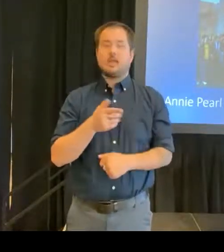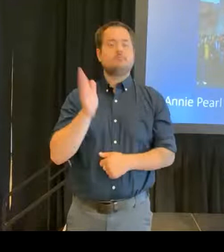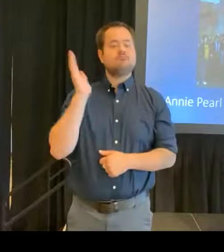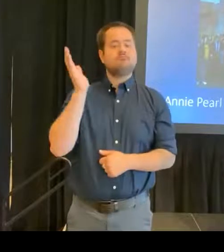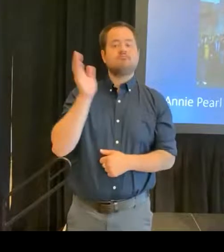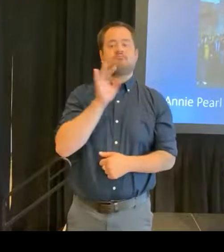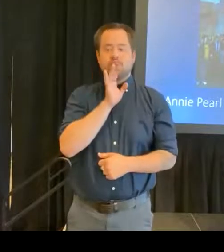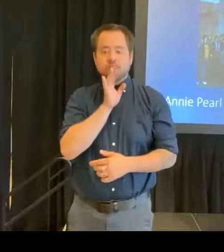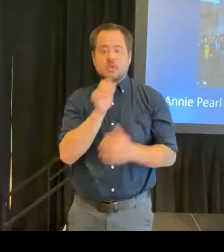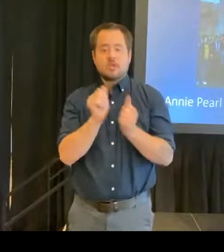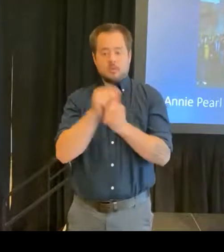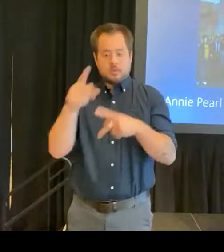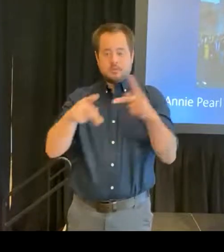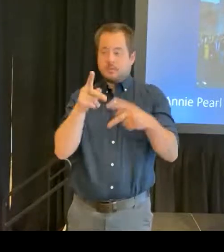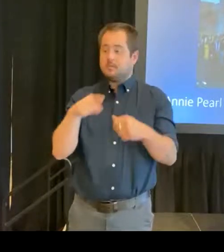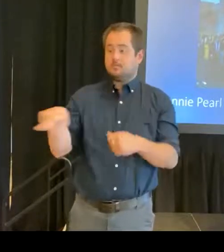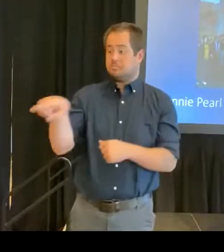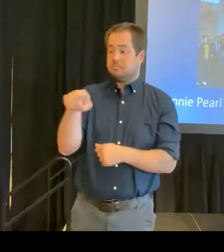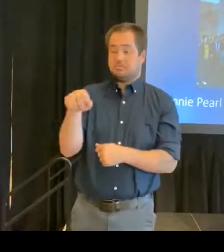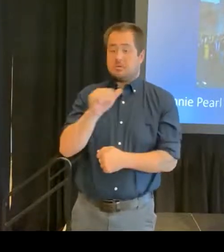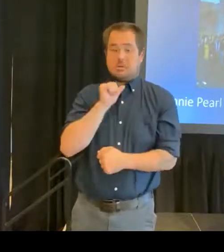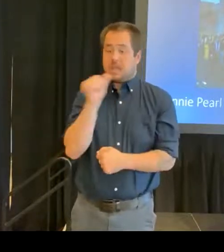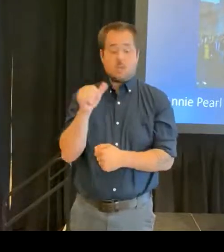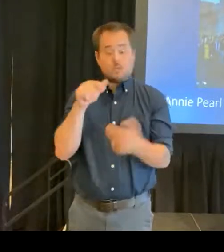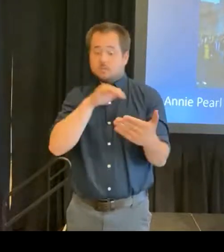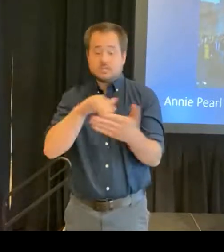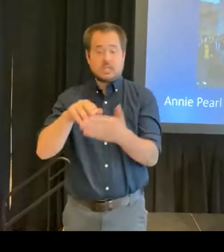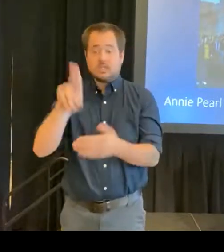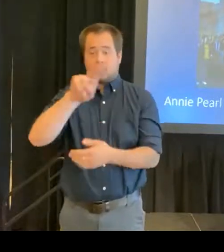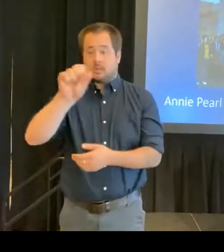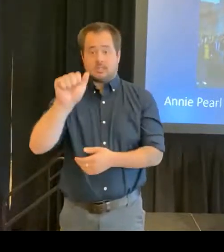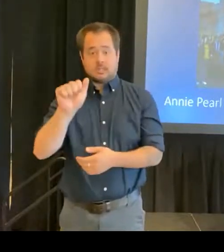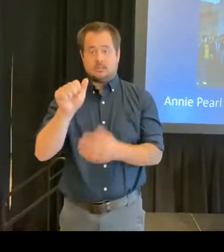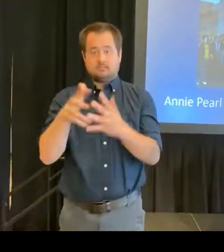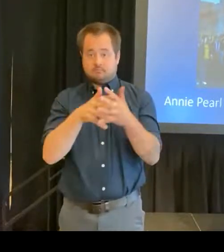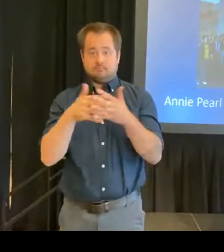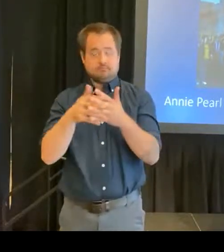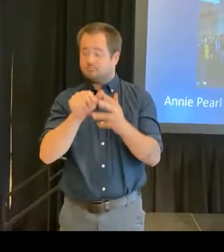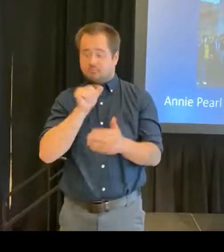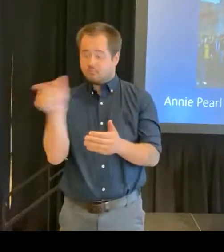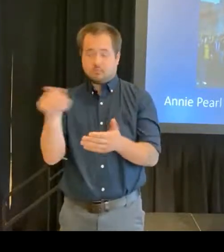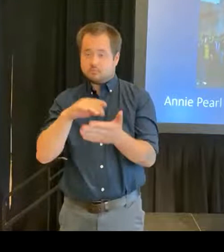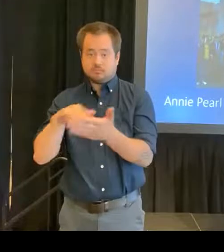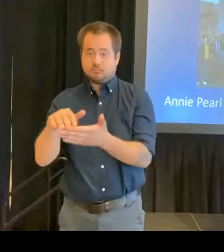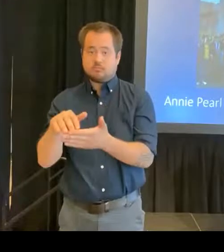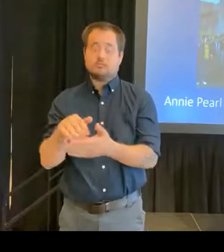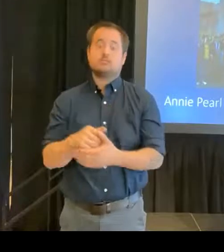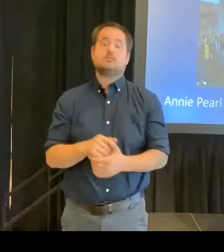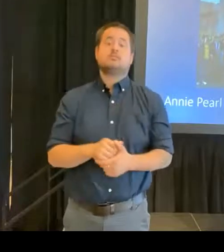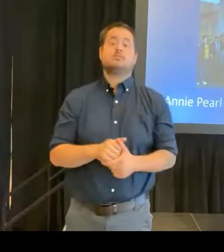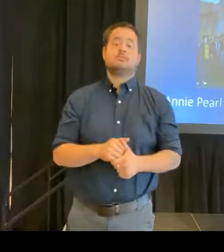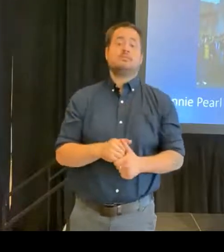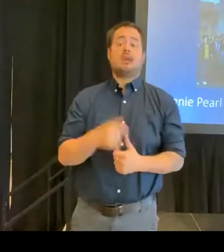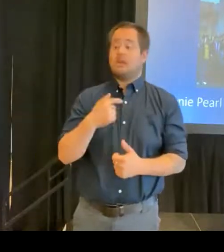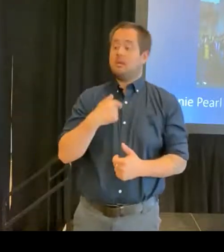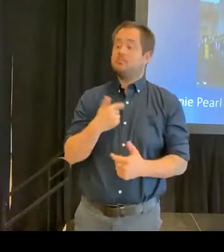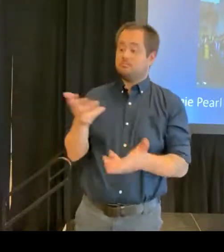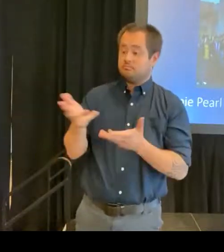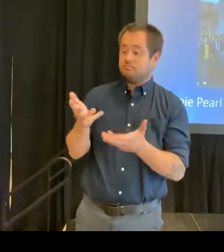don't study the United States. In other words, I spend time studying with people who study